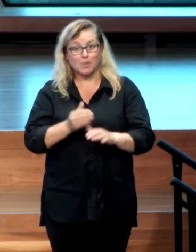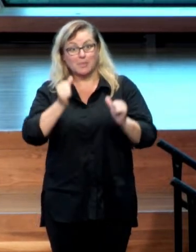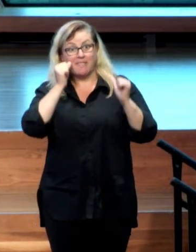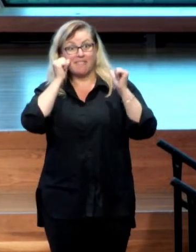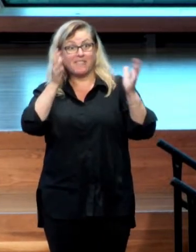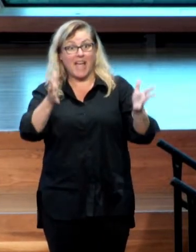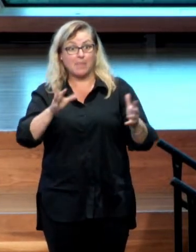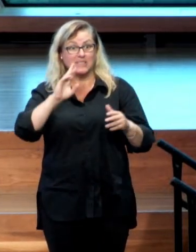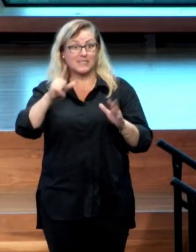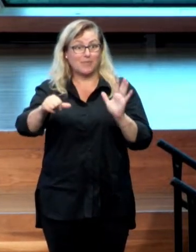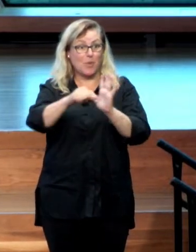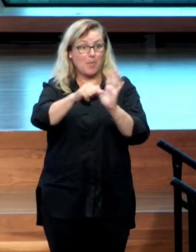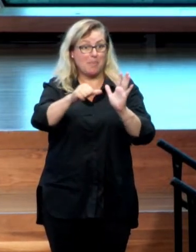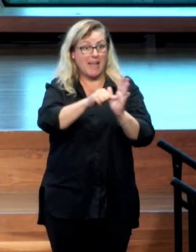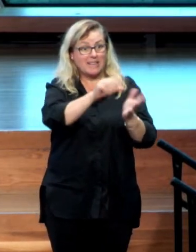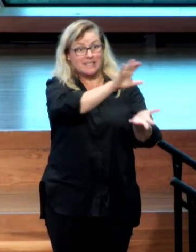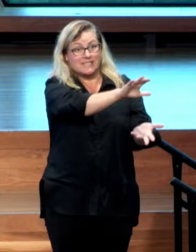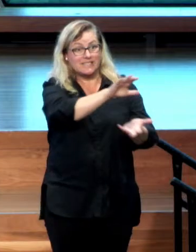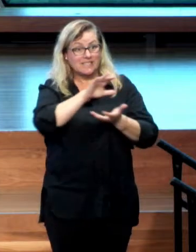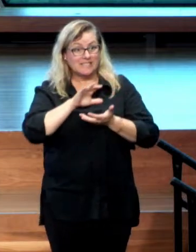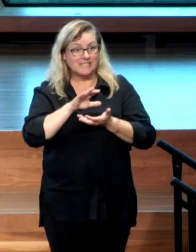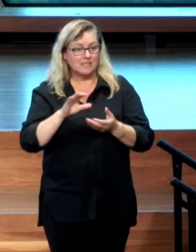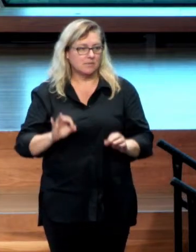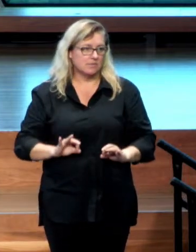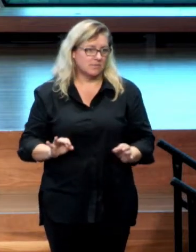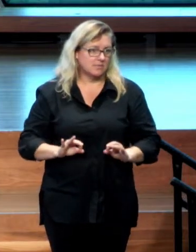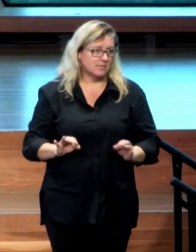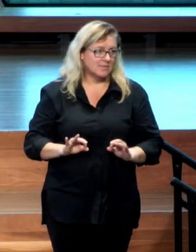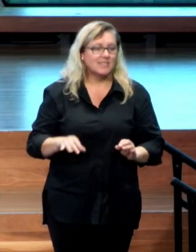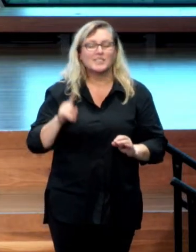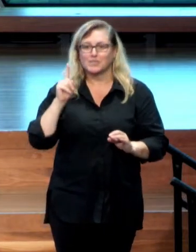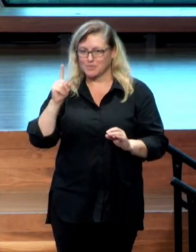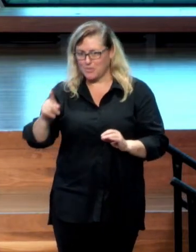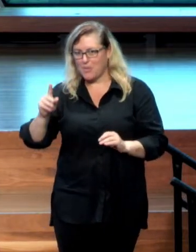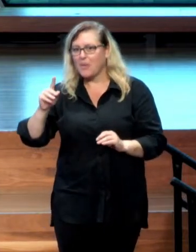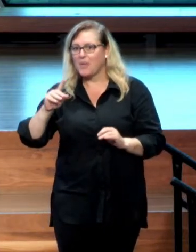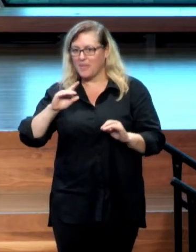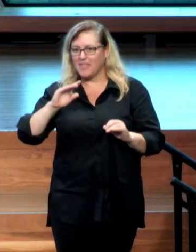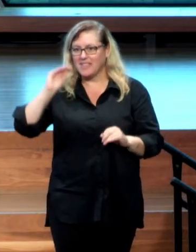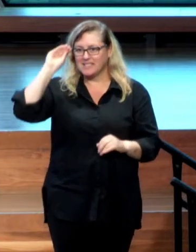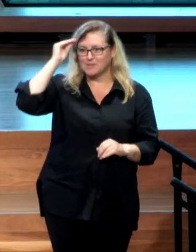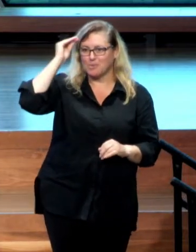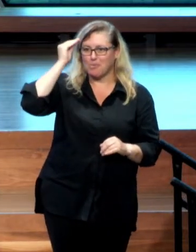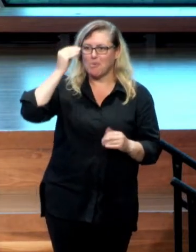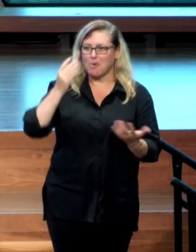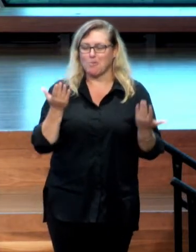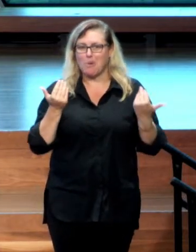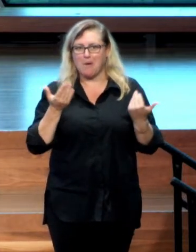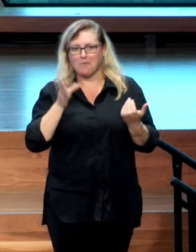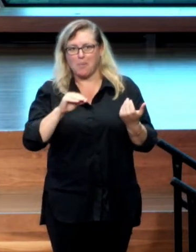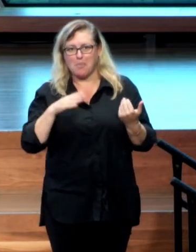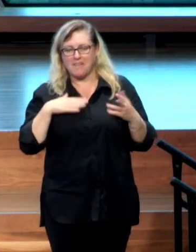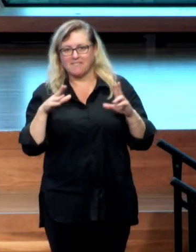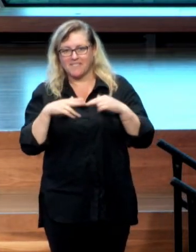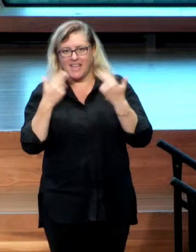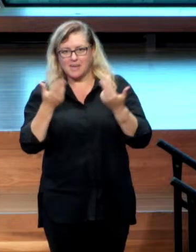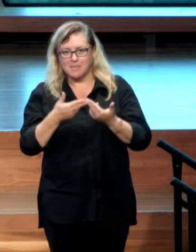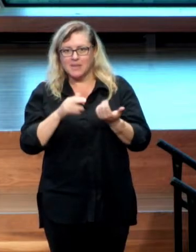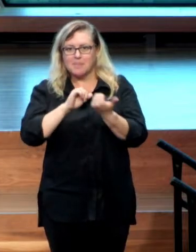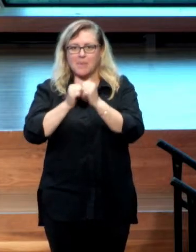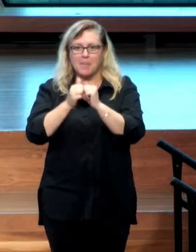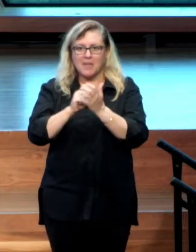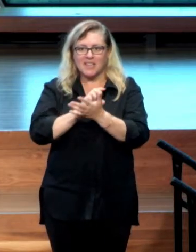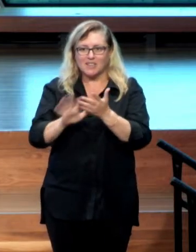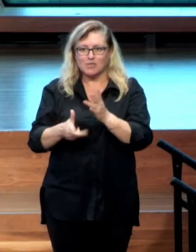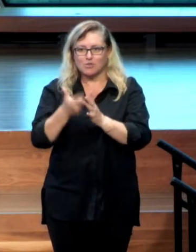their financial remuneration, so this award is very much welcomed by my family. My partner Chris is actually